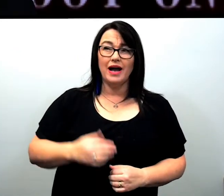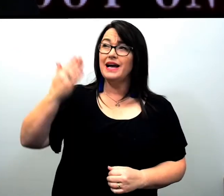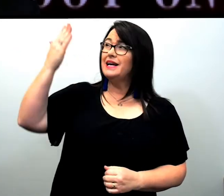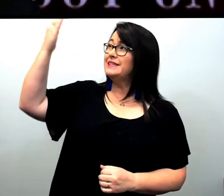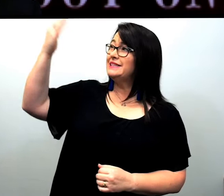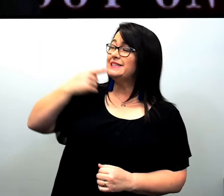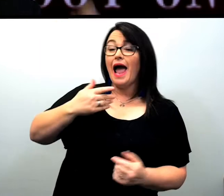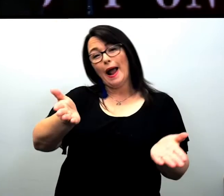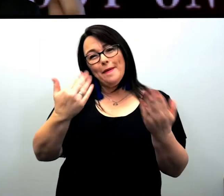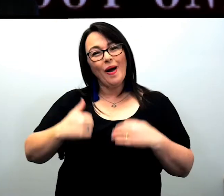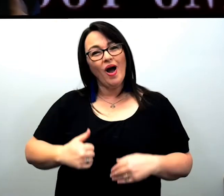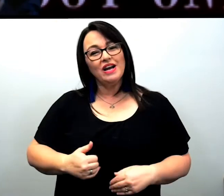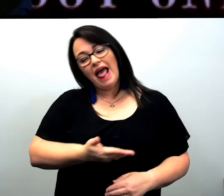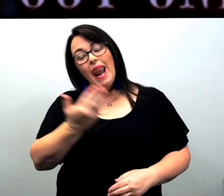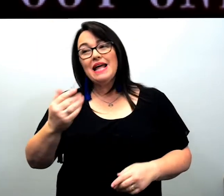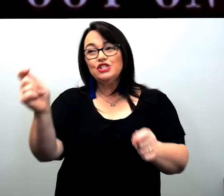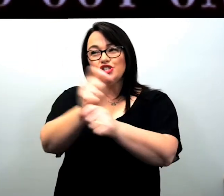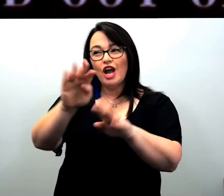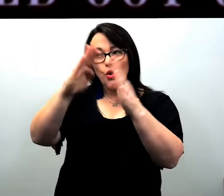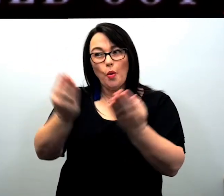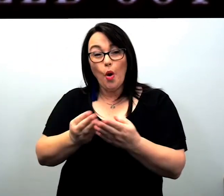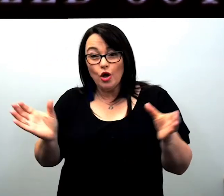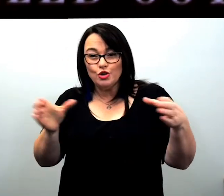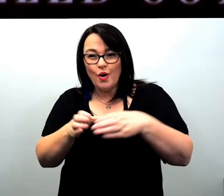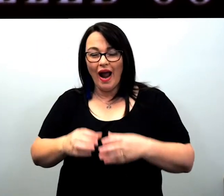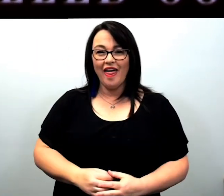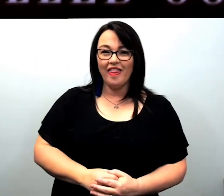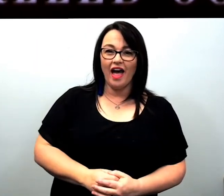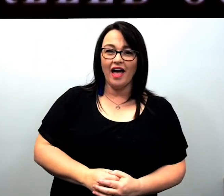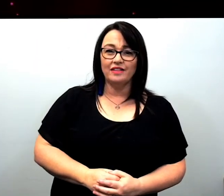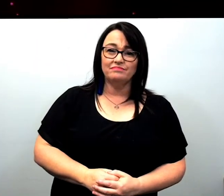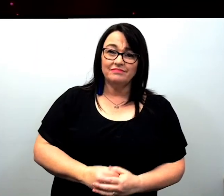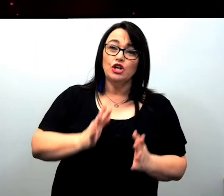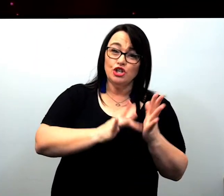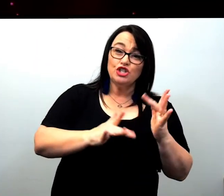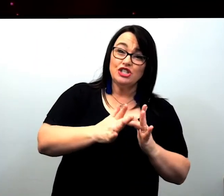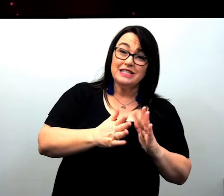world together. God's calling you. You know when Jesus says, I'm going away and you'll do even greater